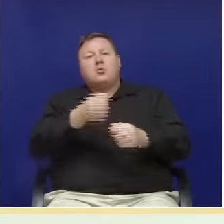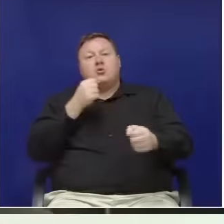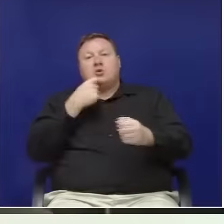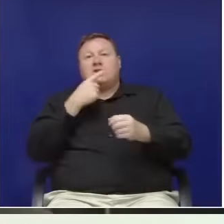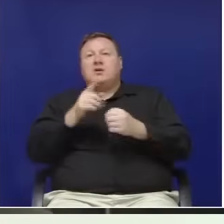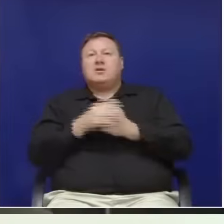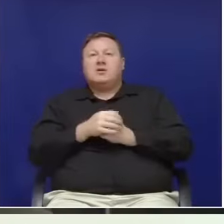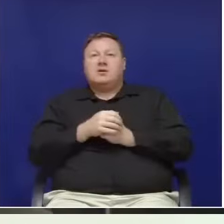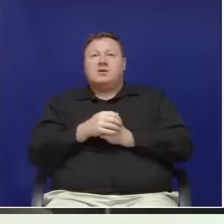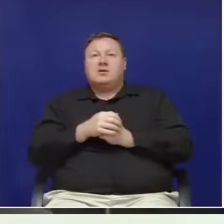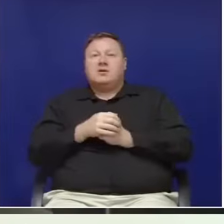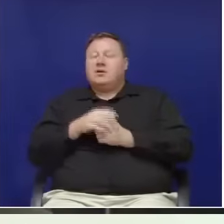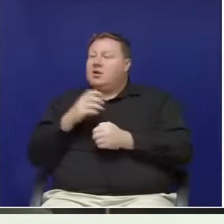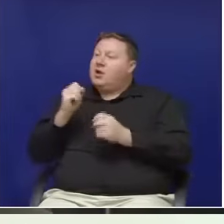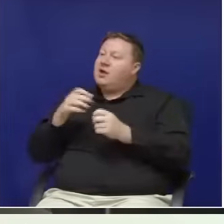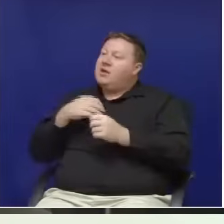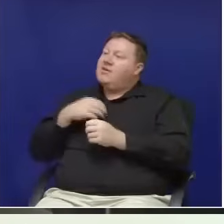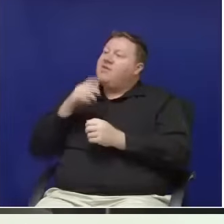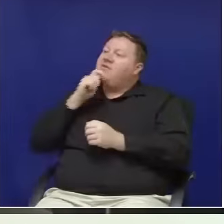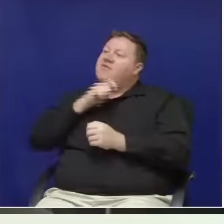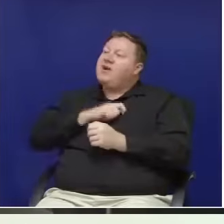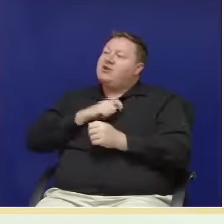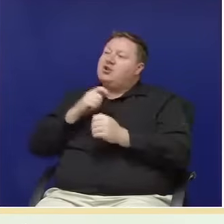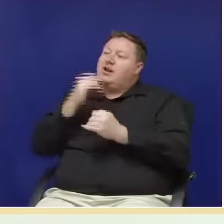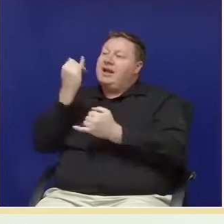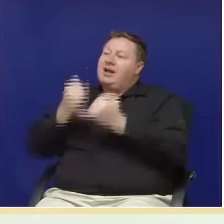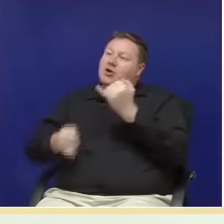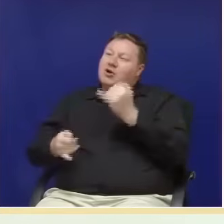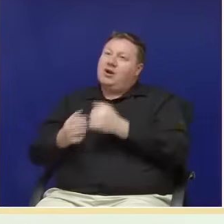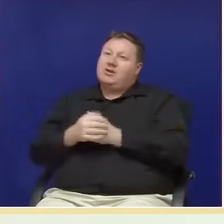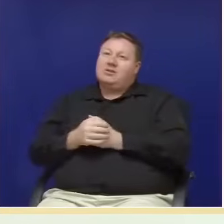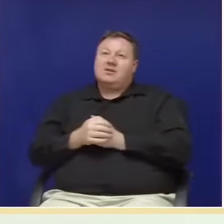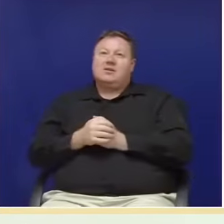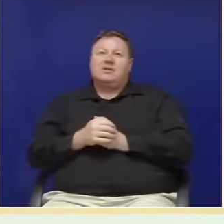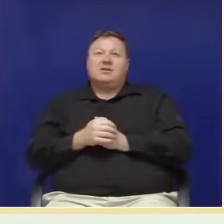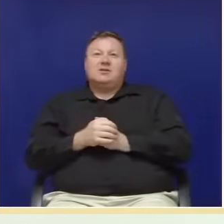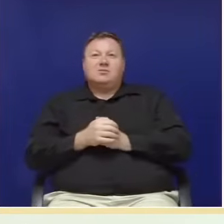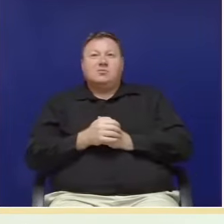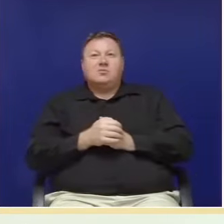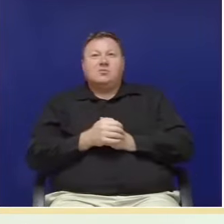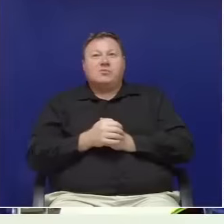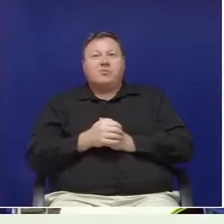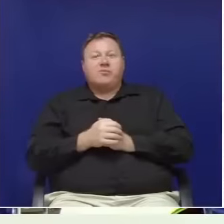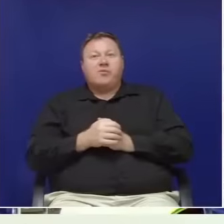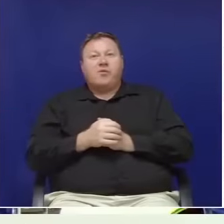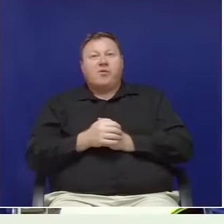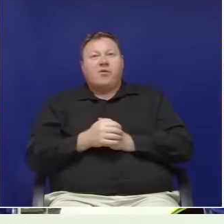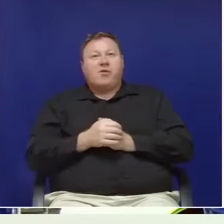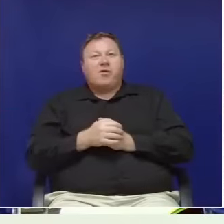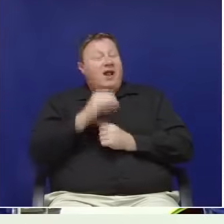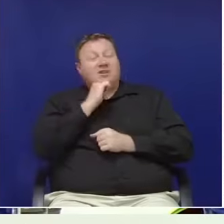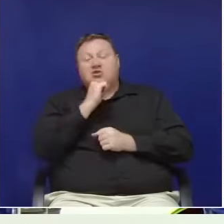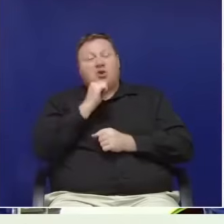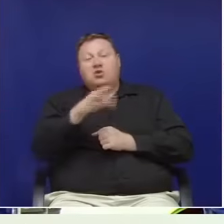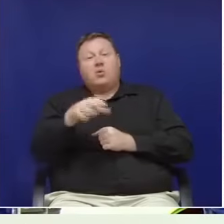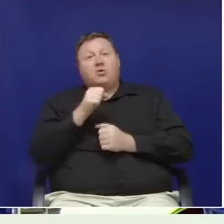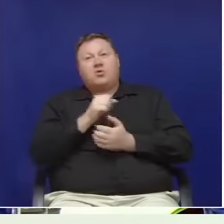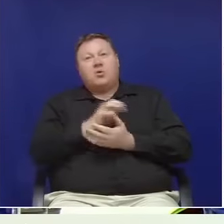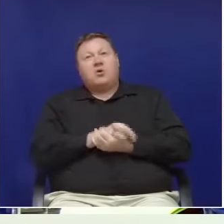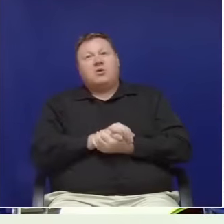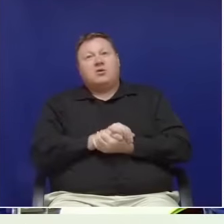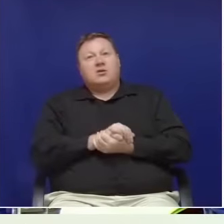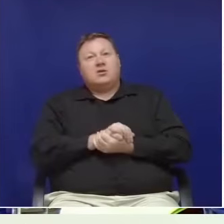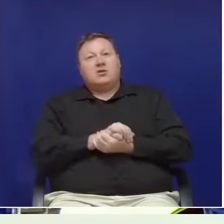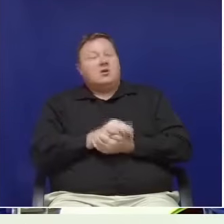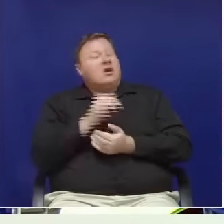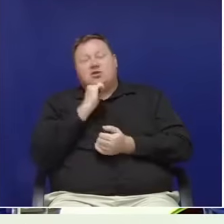Gladly, factually incorrect. Thank you, Chair. Thank you. That's not a withdrawal. That's not